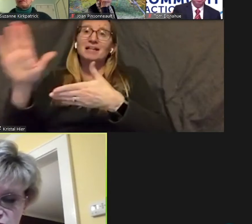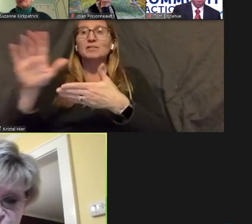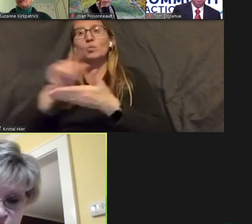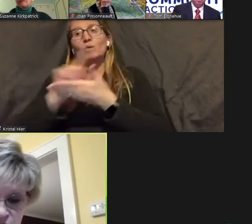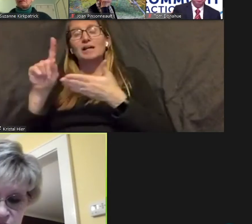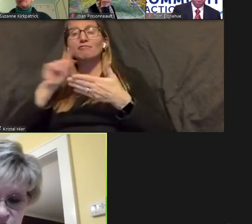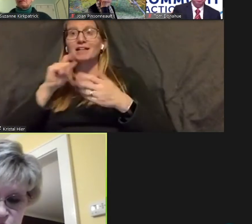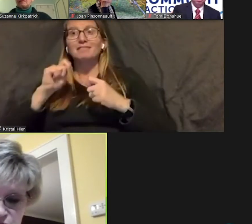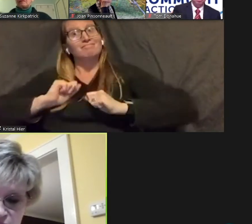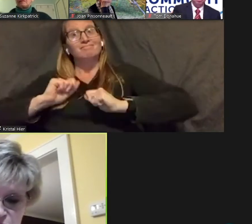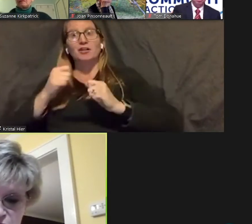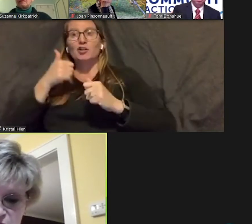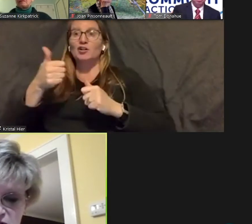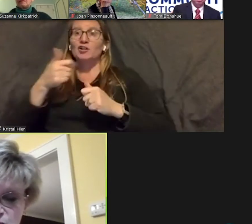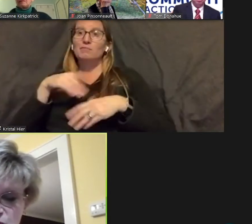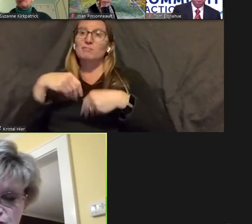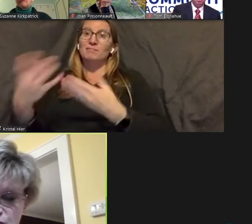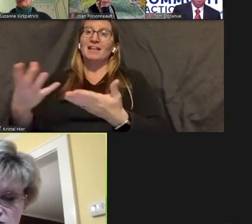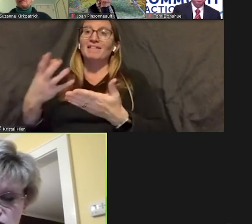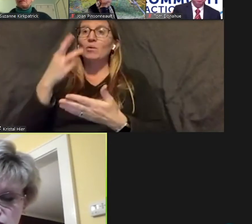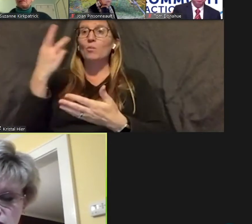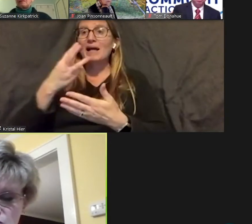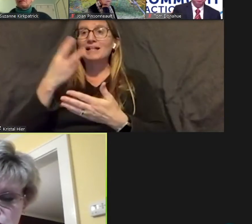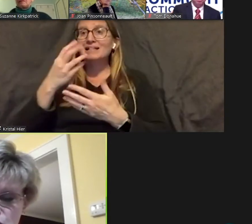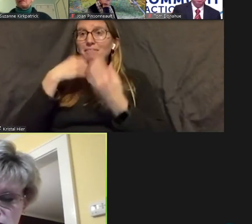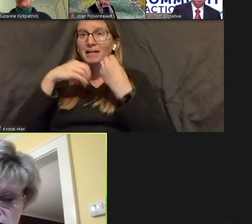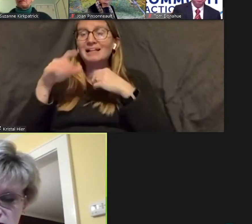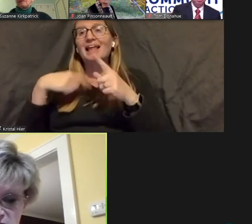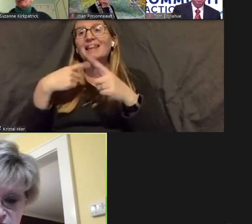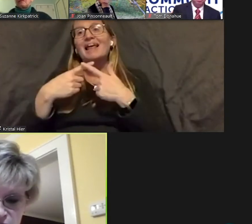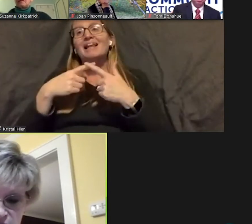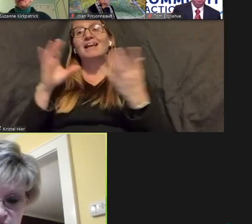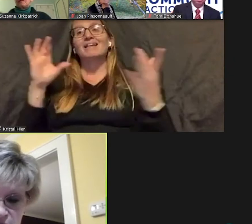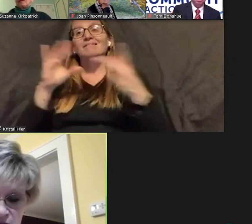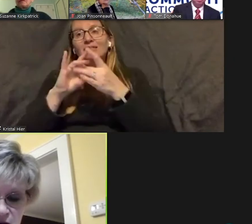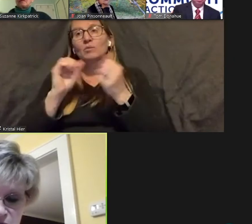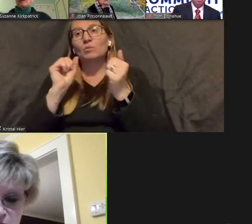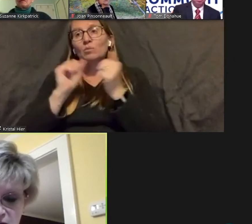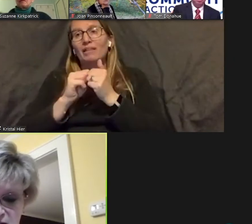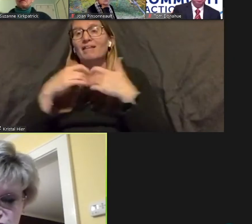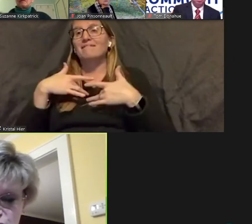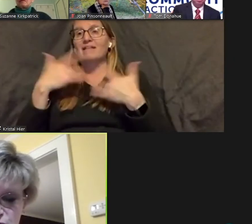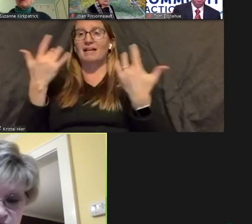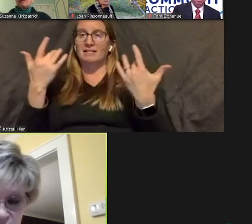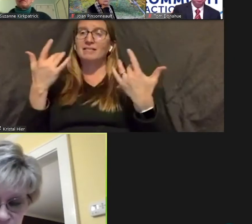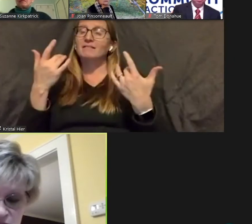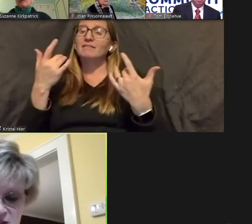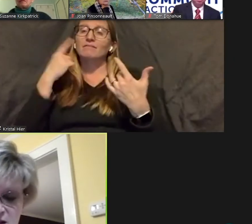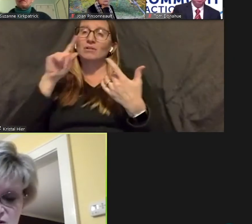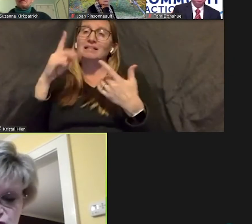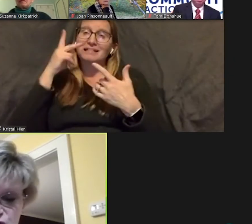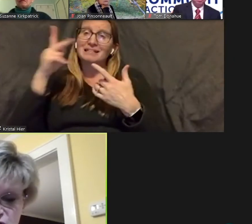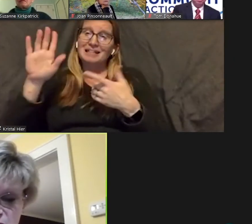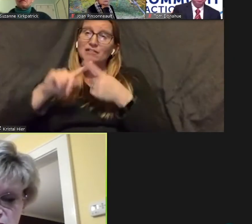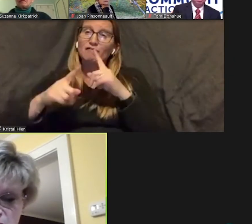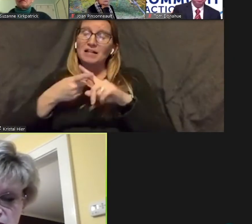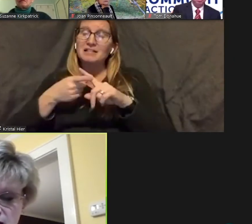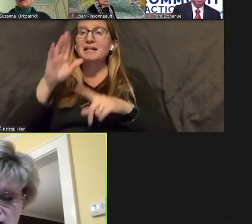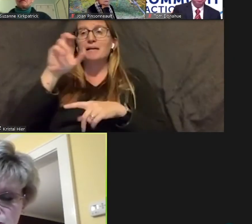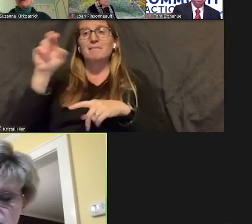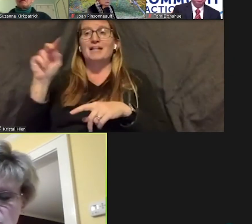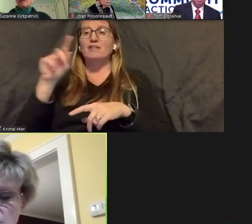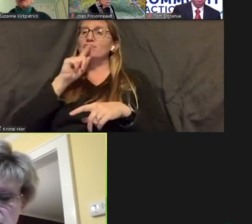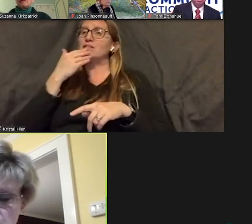even sponsored some rare and beautiful opportunities to be with friends during their socially distanced events. Bennington has a true gem